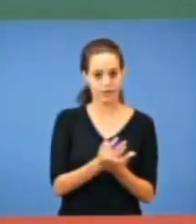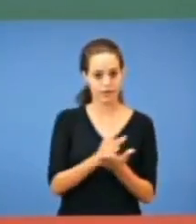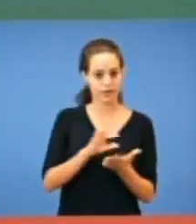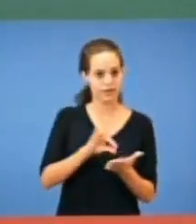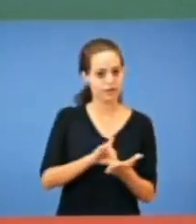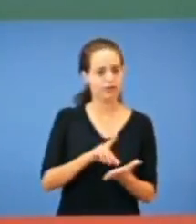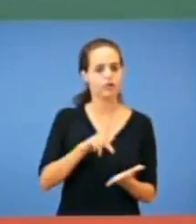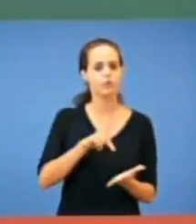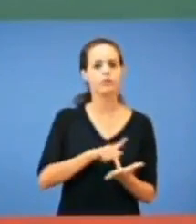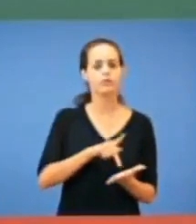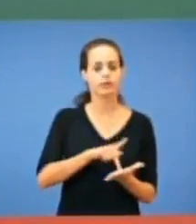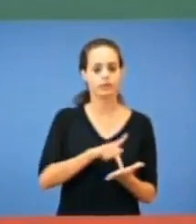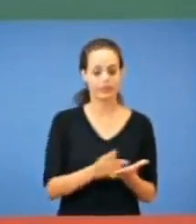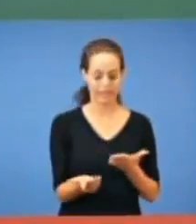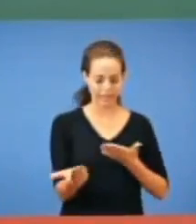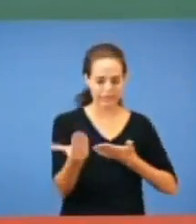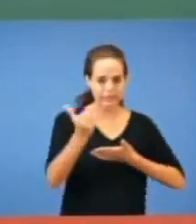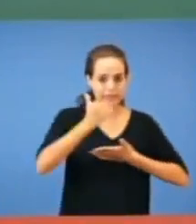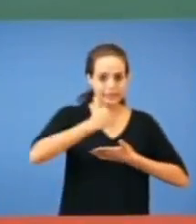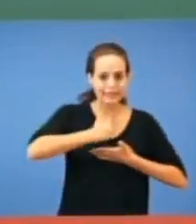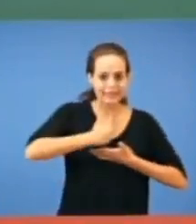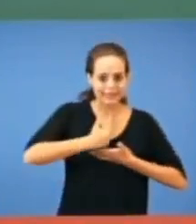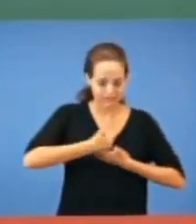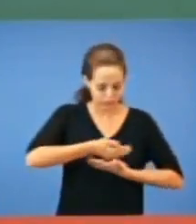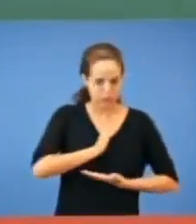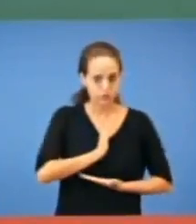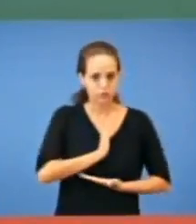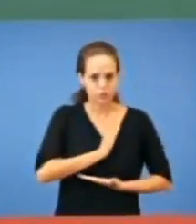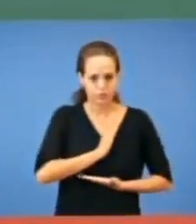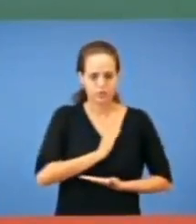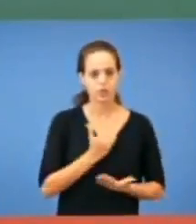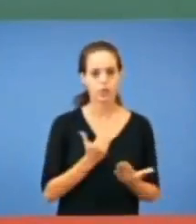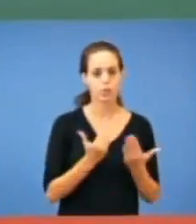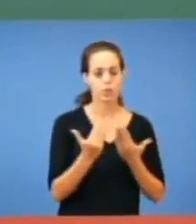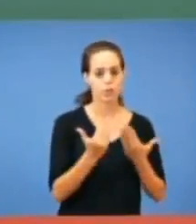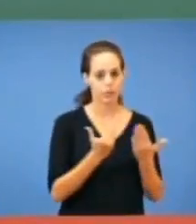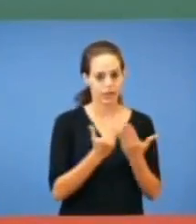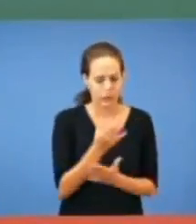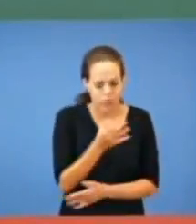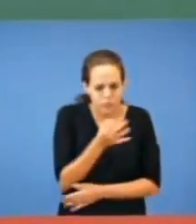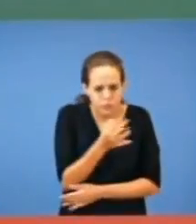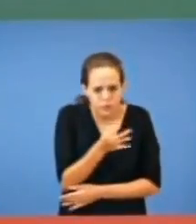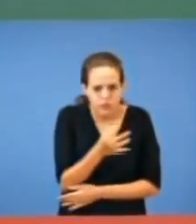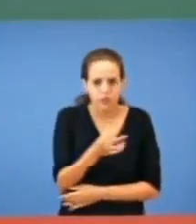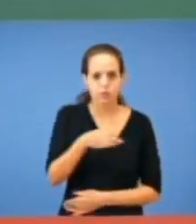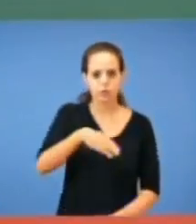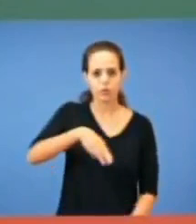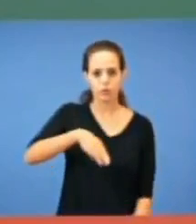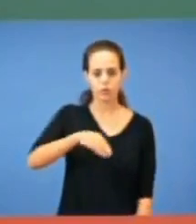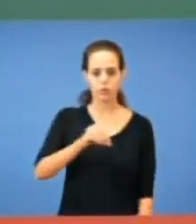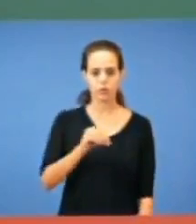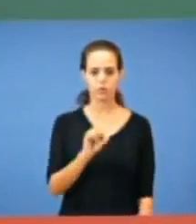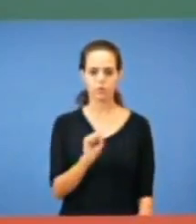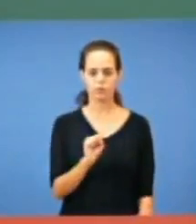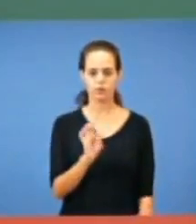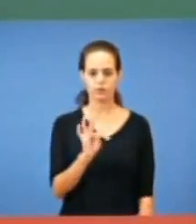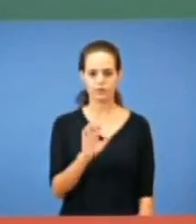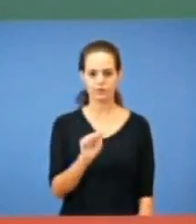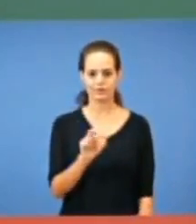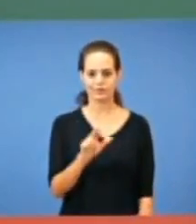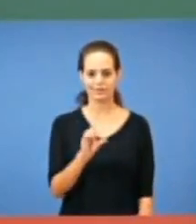faith, which was real, was interior in the structure of a mustard seed, now is going